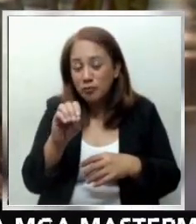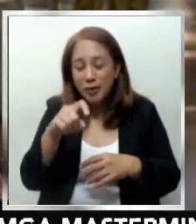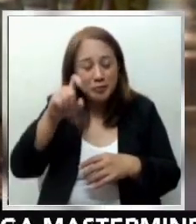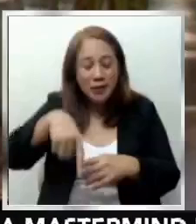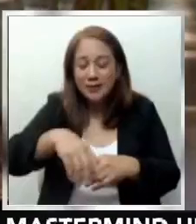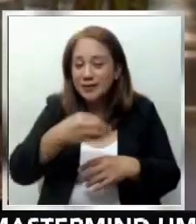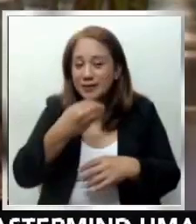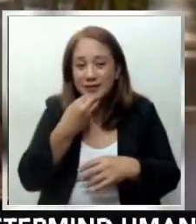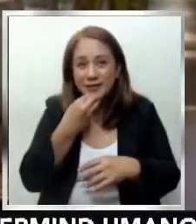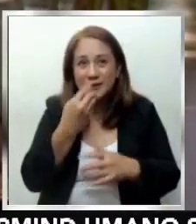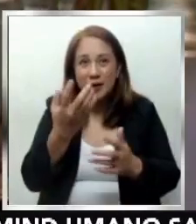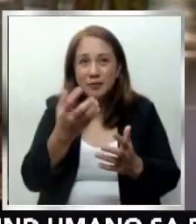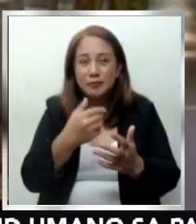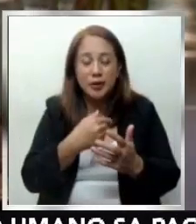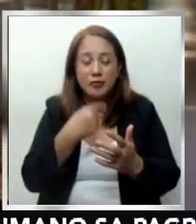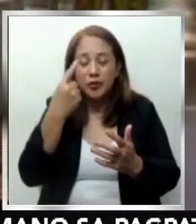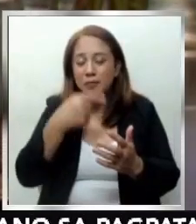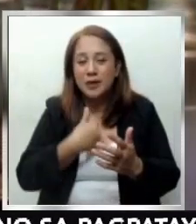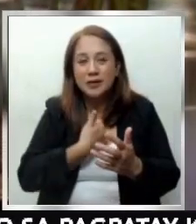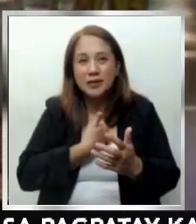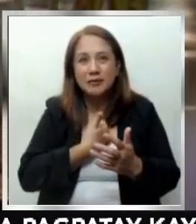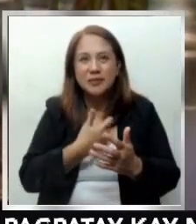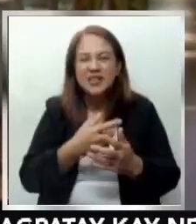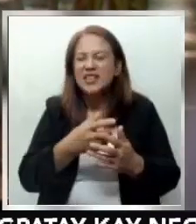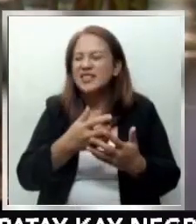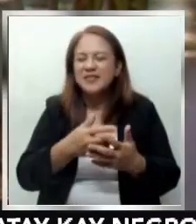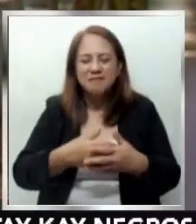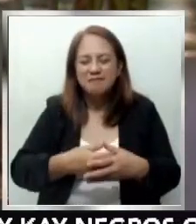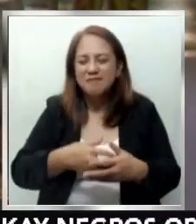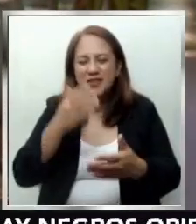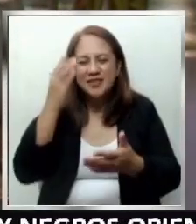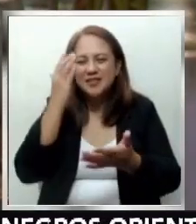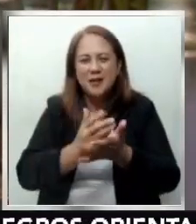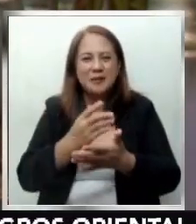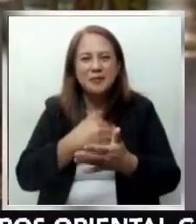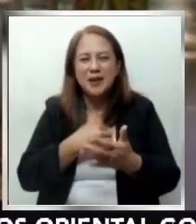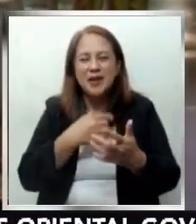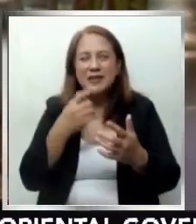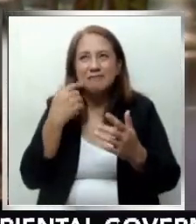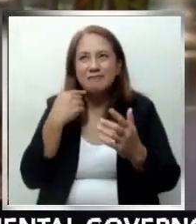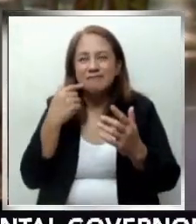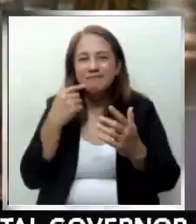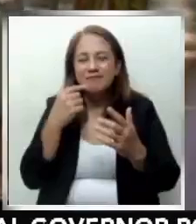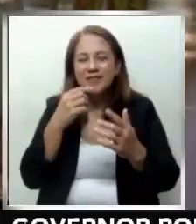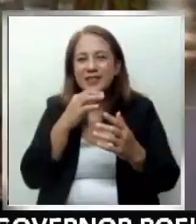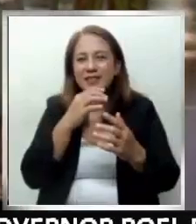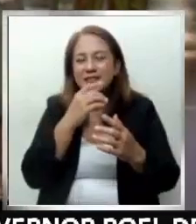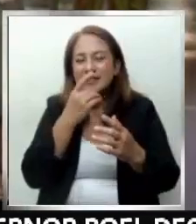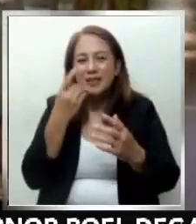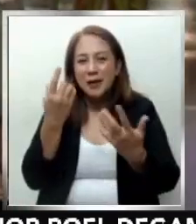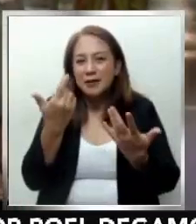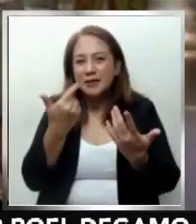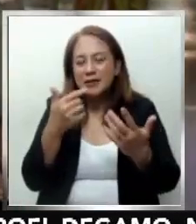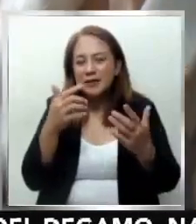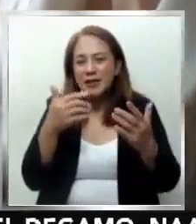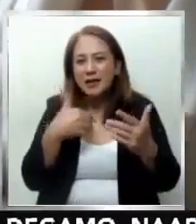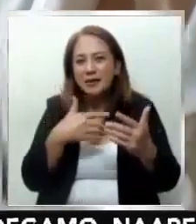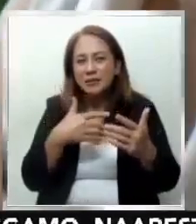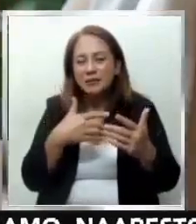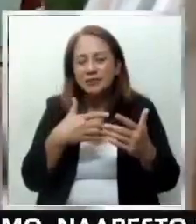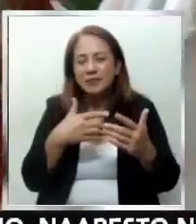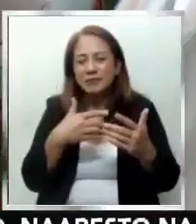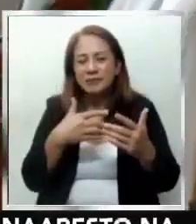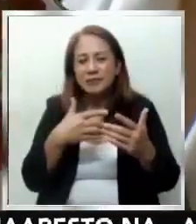owe that to myself. So I broke my pescatarian lifestyle for chicken adobo, and I'm so glad that I did.